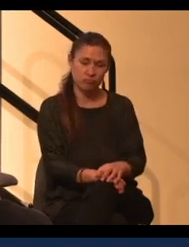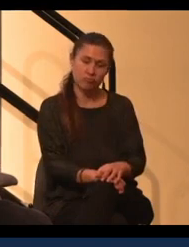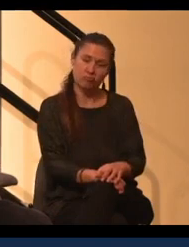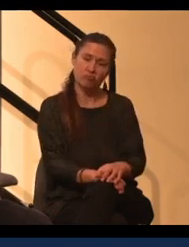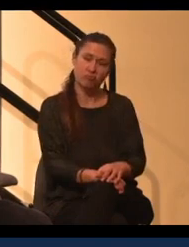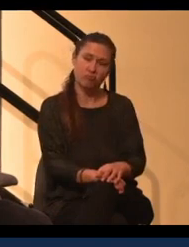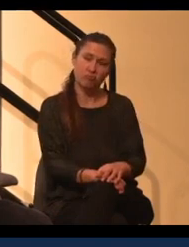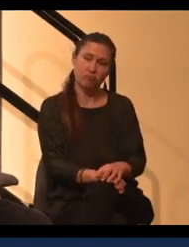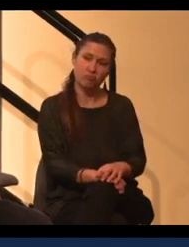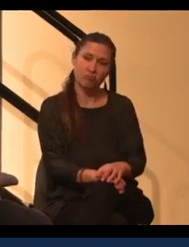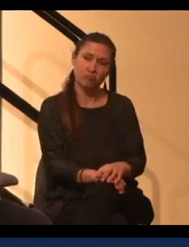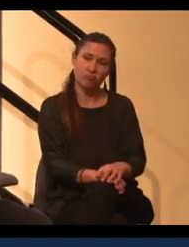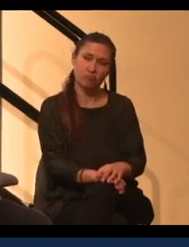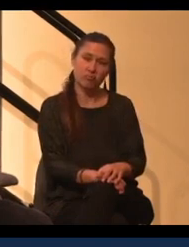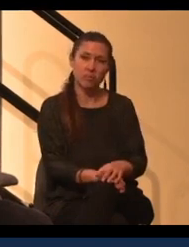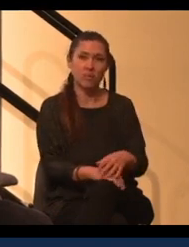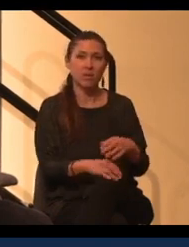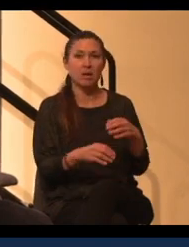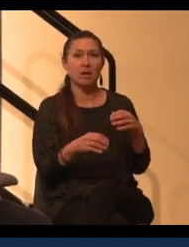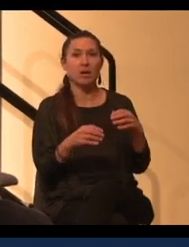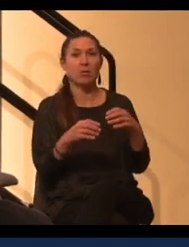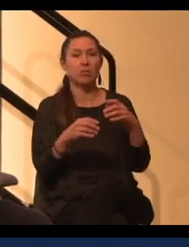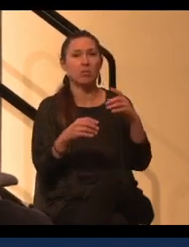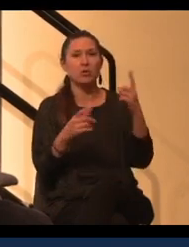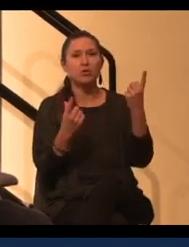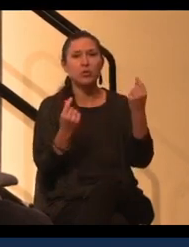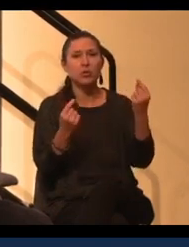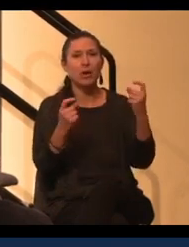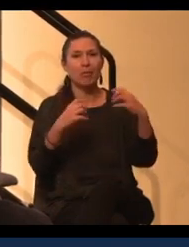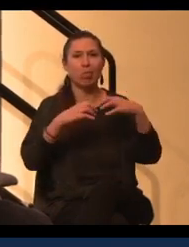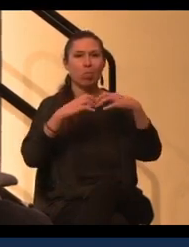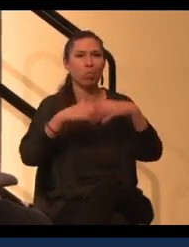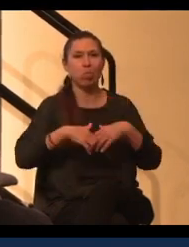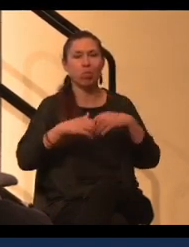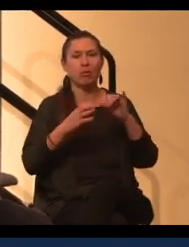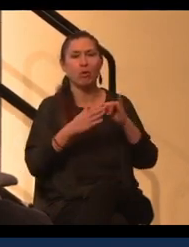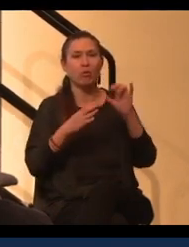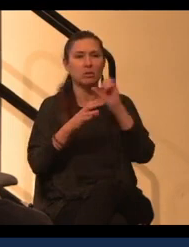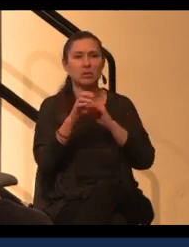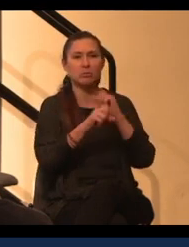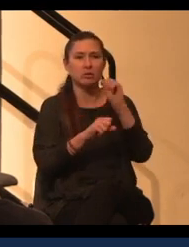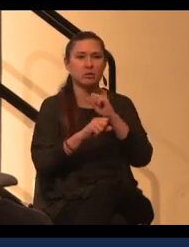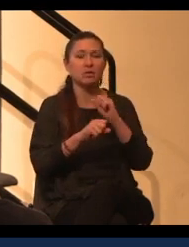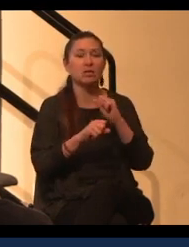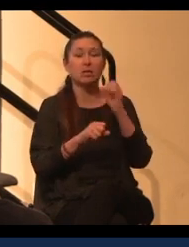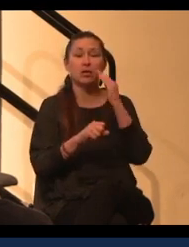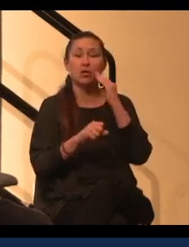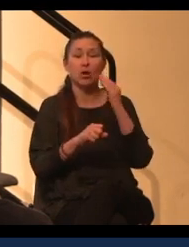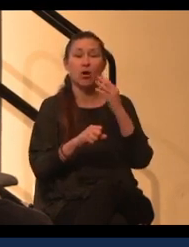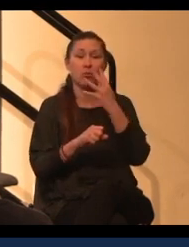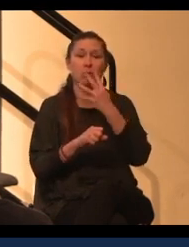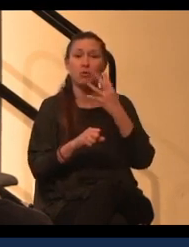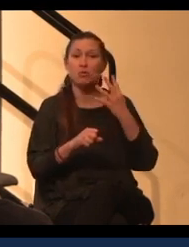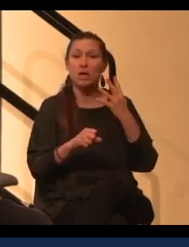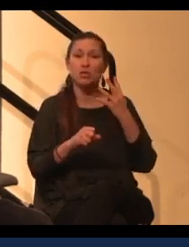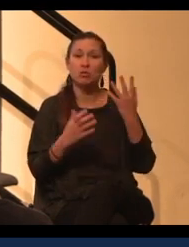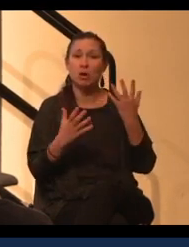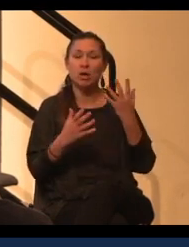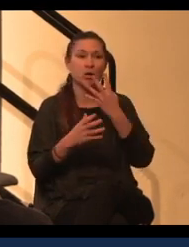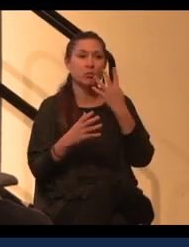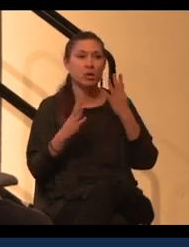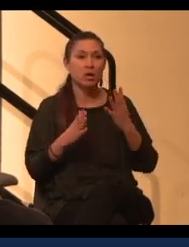to dismantle these stereotypes. Those of you who know a little bit more about immigration know that immigrants are